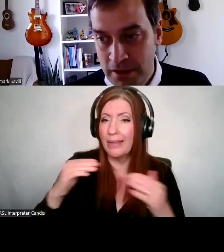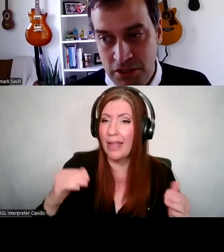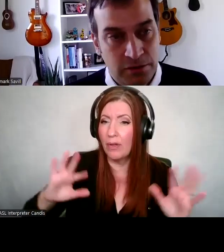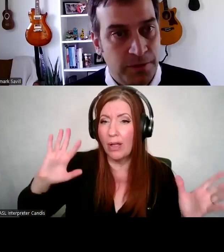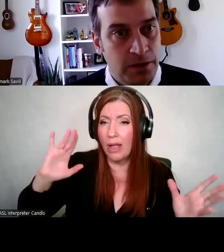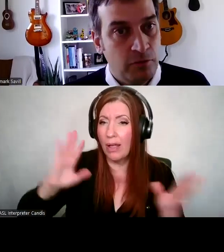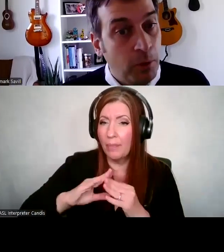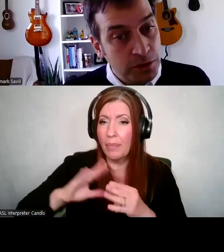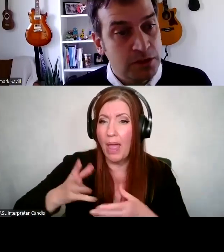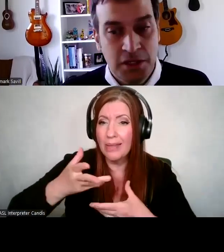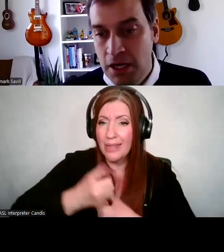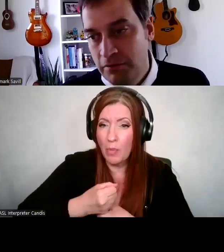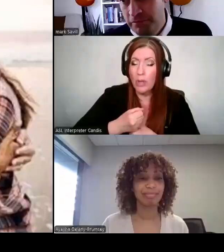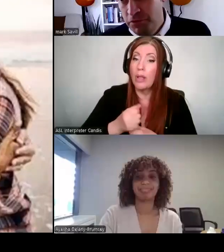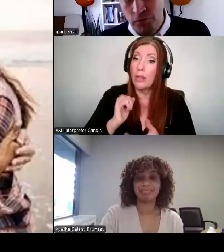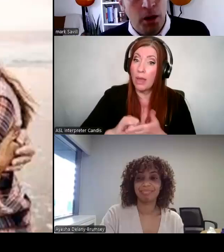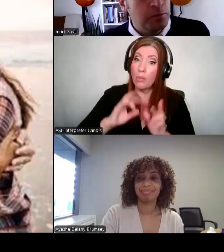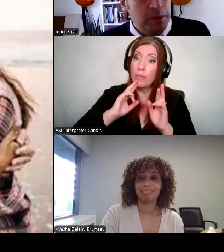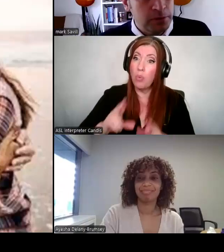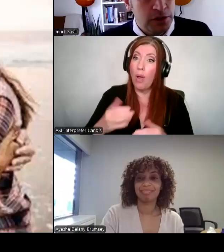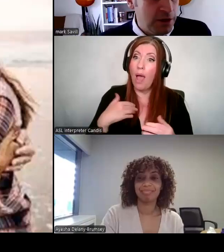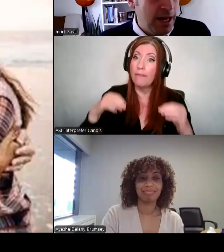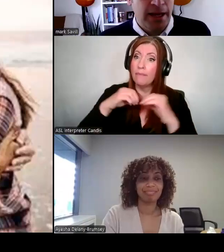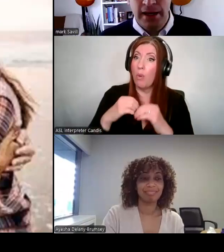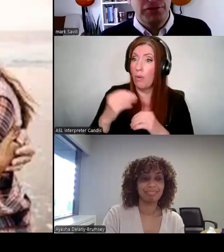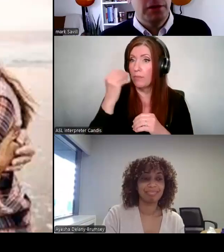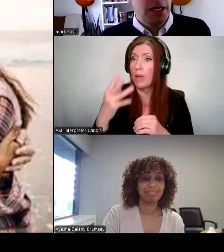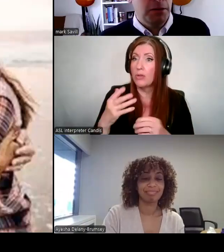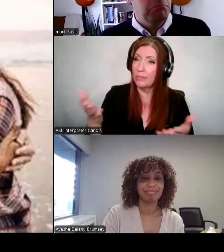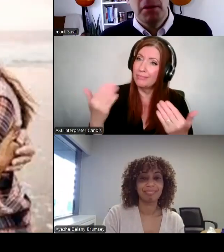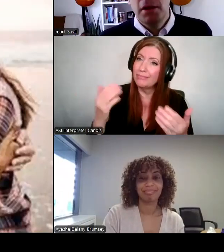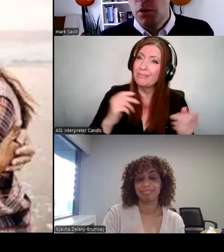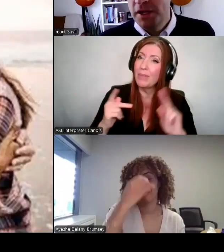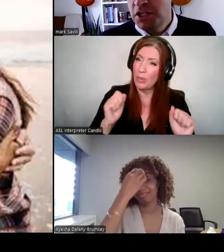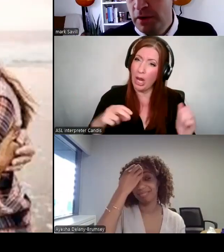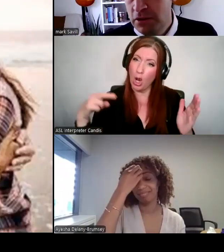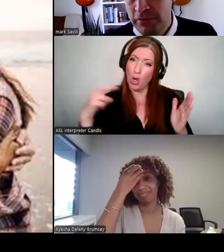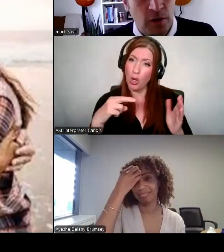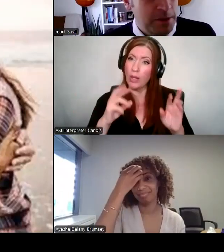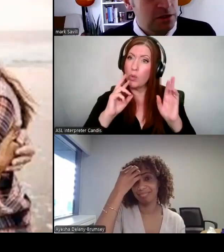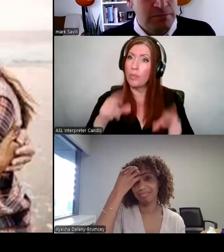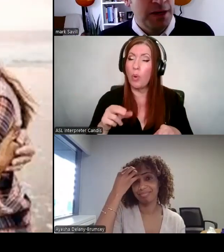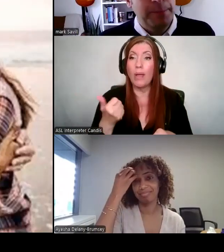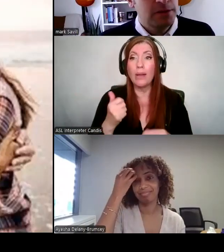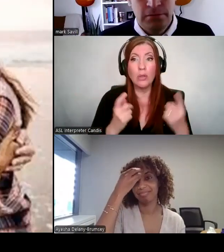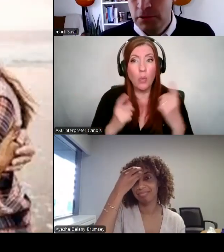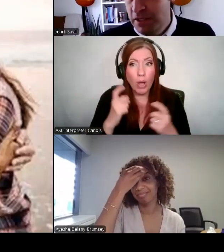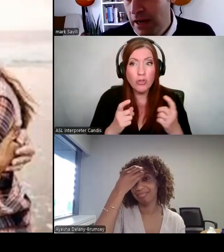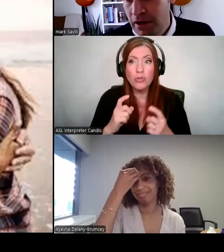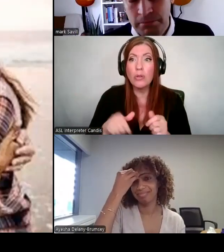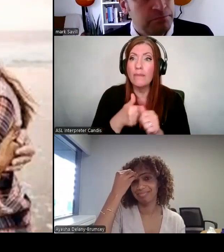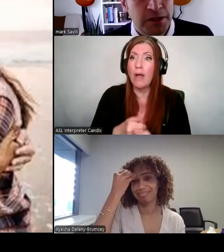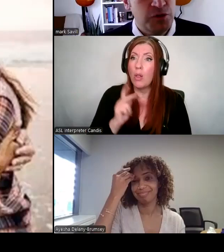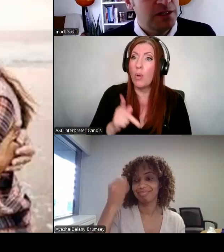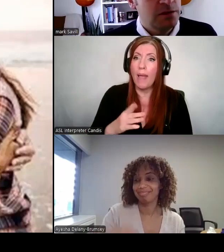more information in the reports, which I sort of welcome people to look at. And if there's any questions or any sort of follow-up issues, I'm more than happy to reach